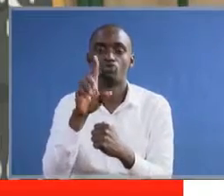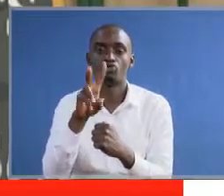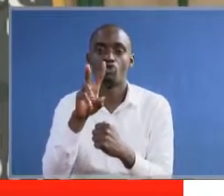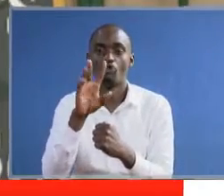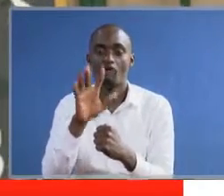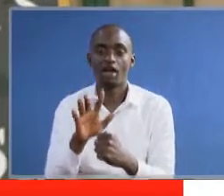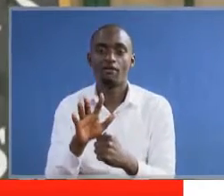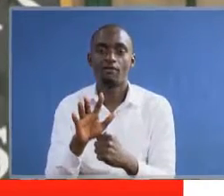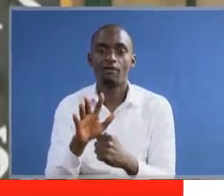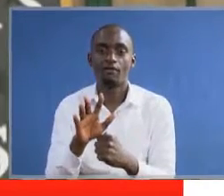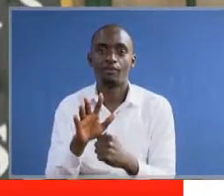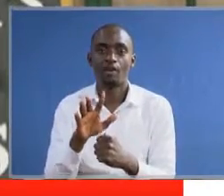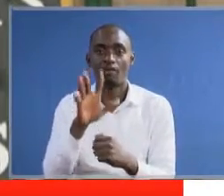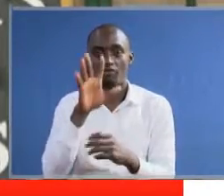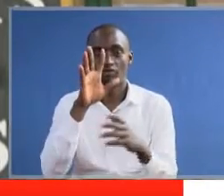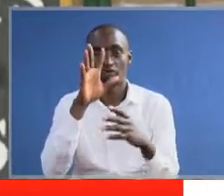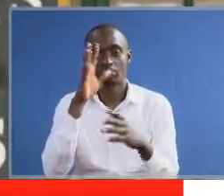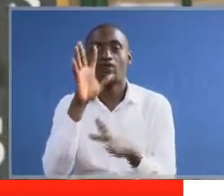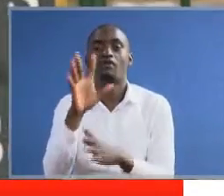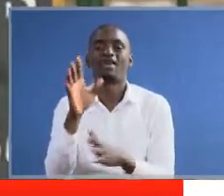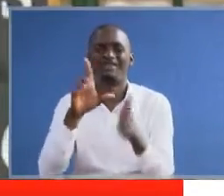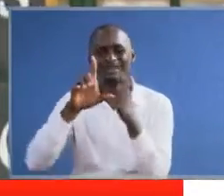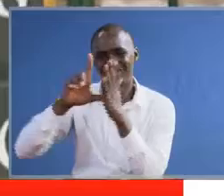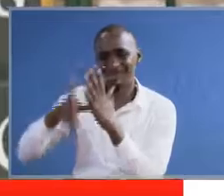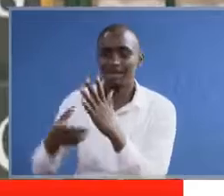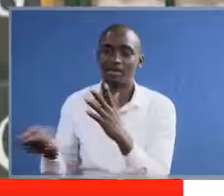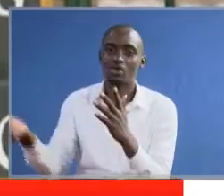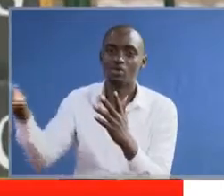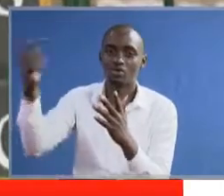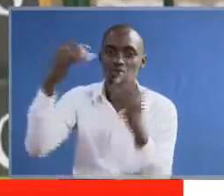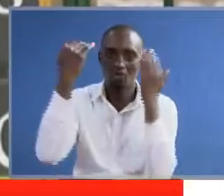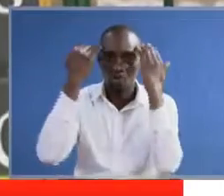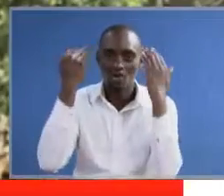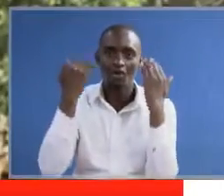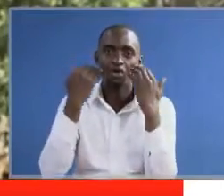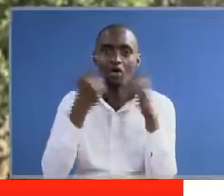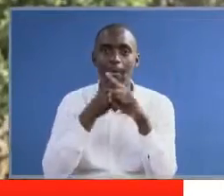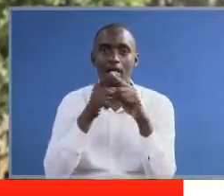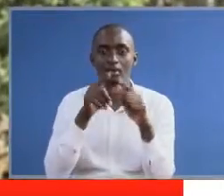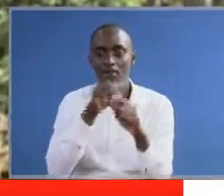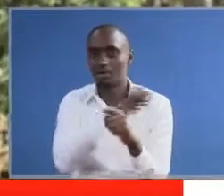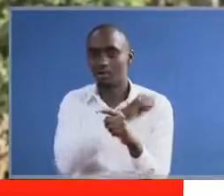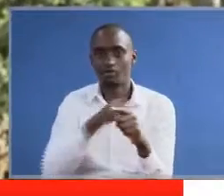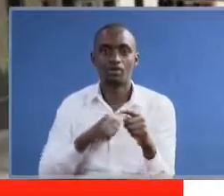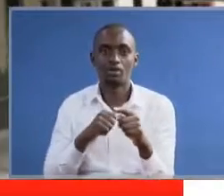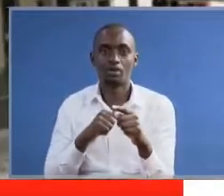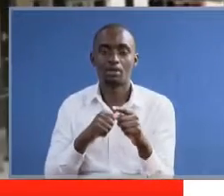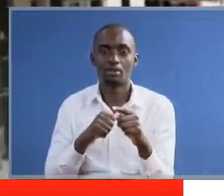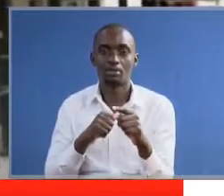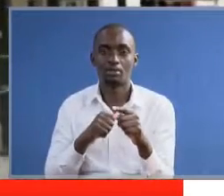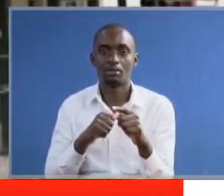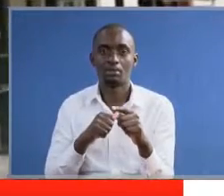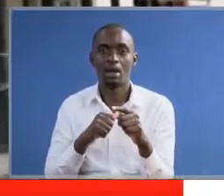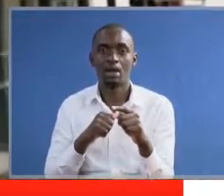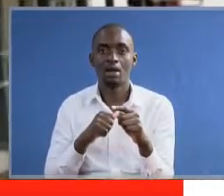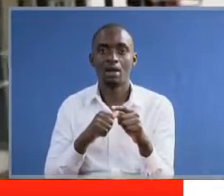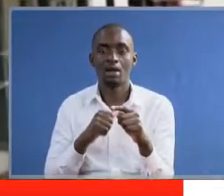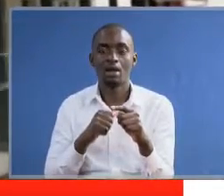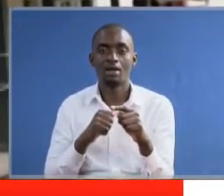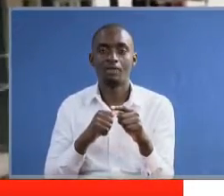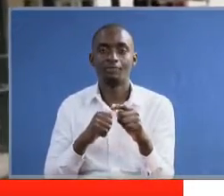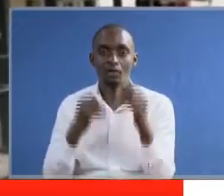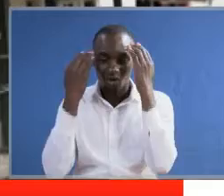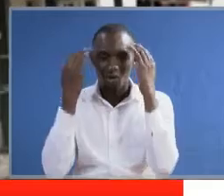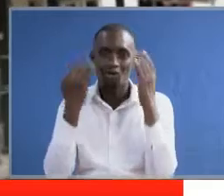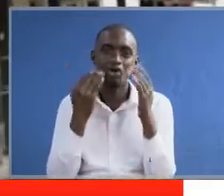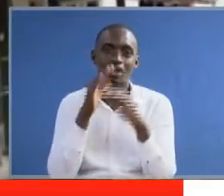72.25 million. The five were later arraigned in Cabernet Law Courts, where they denied the charges. The prosecution requested the court to give the